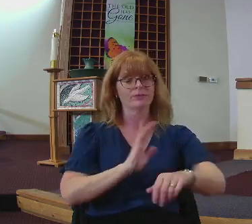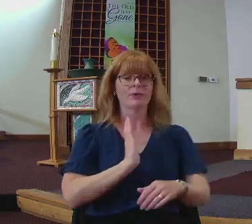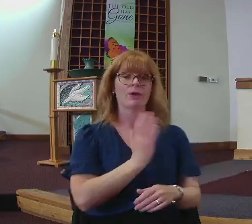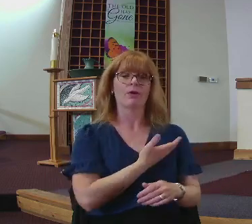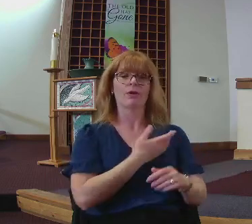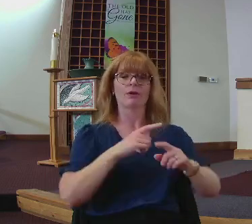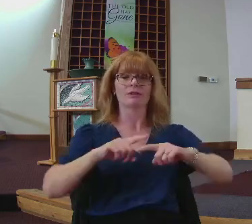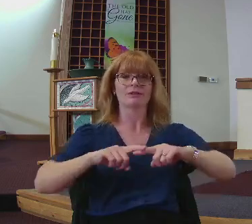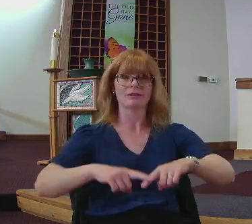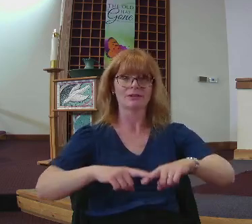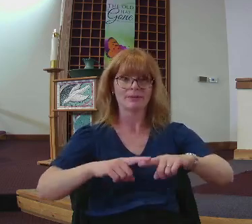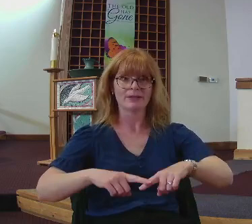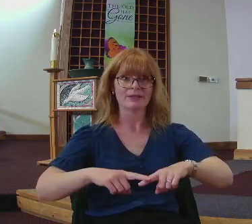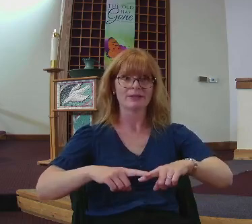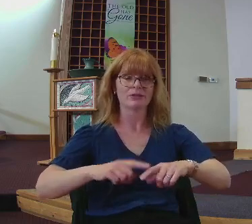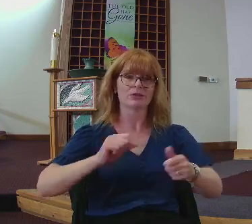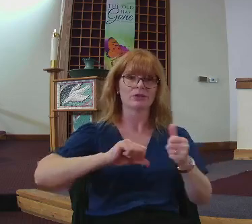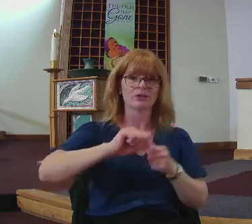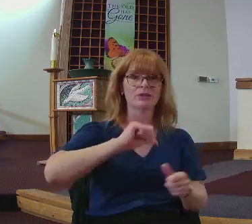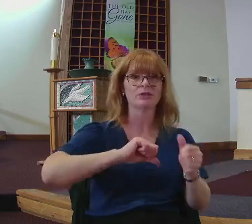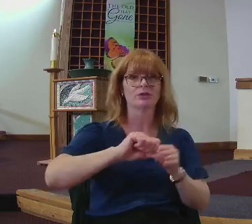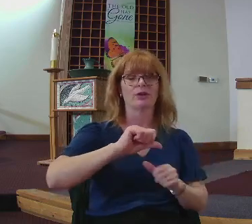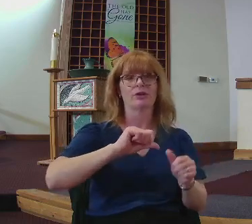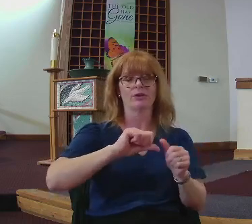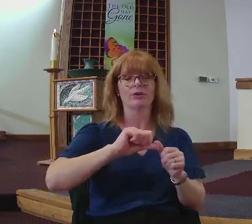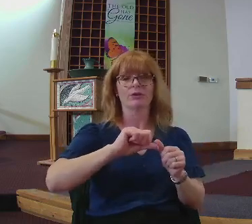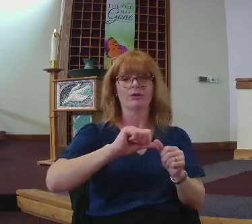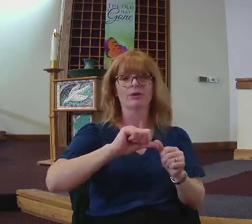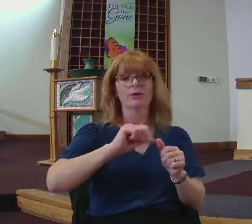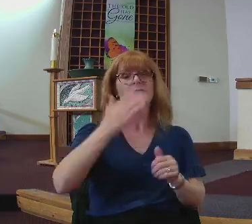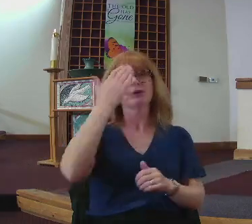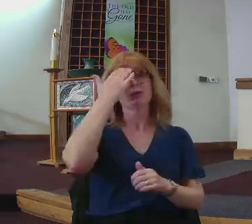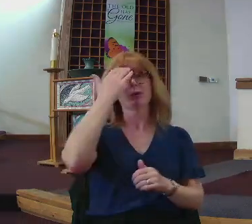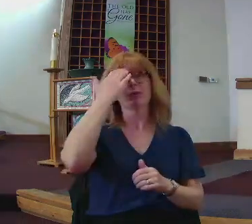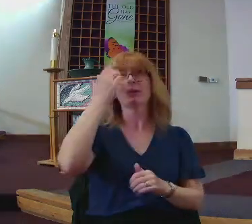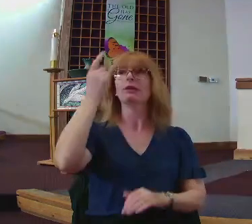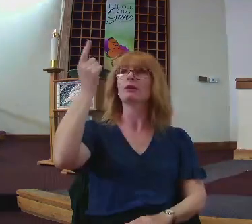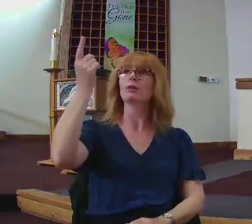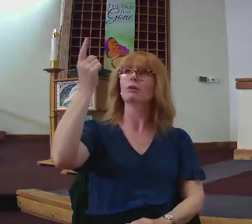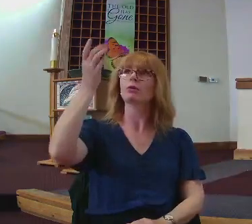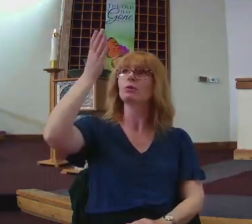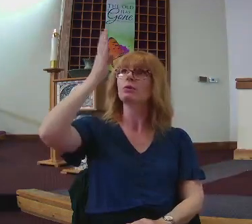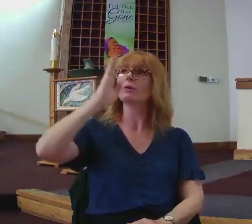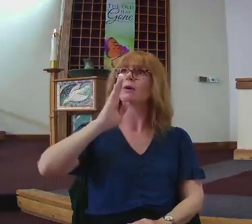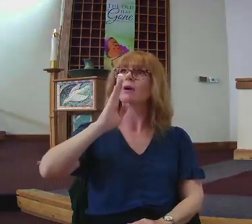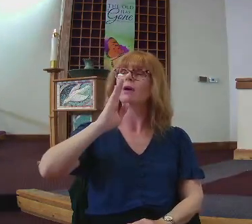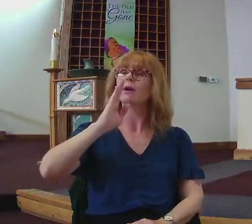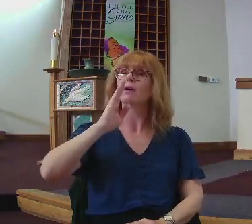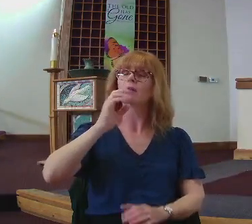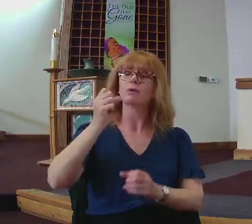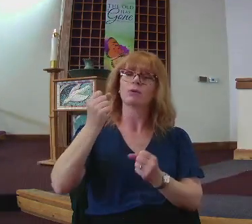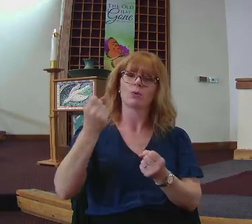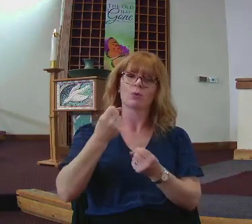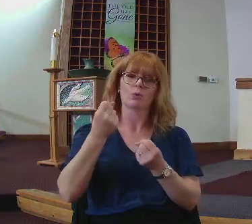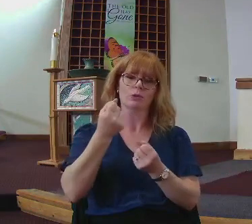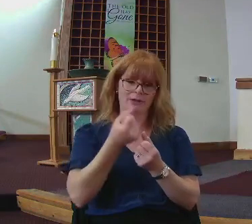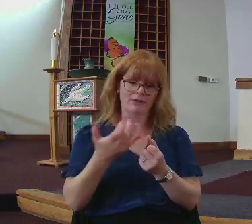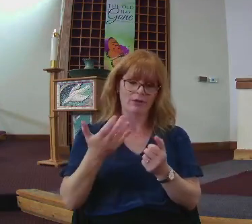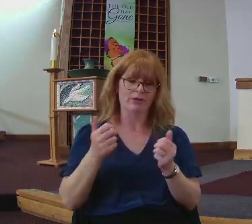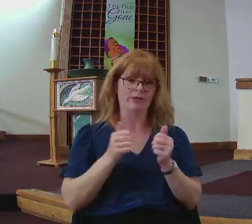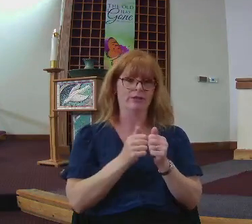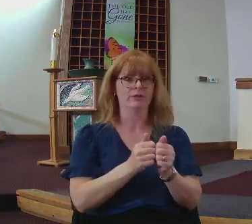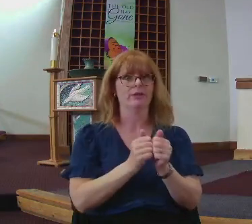dependence and brokenness, knowing that you, O God, hold all things together.